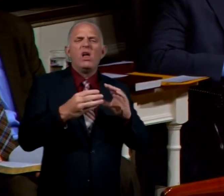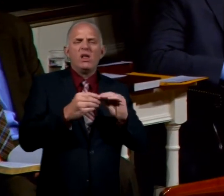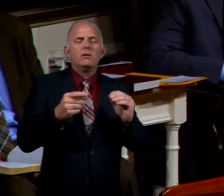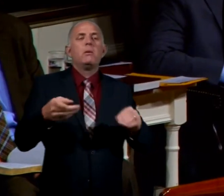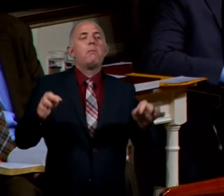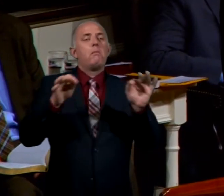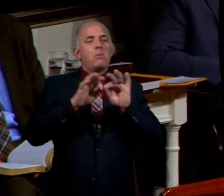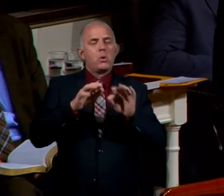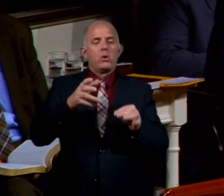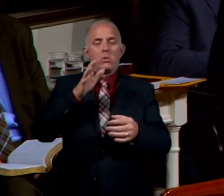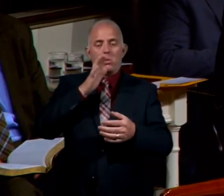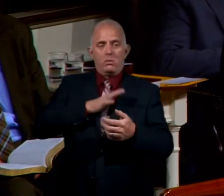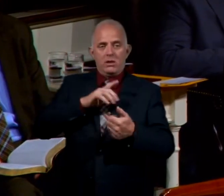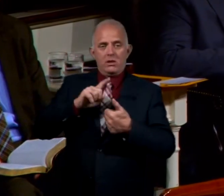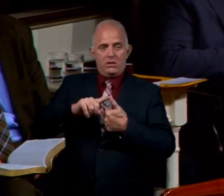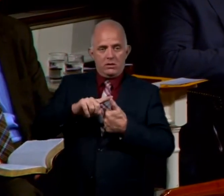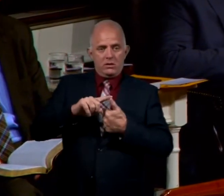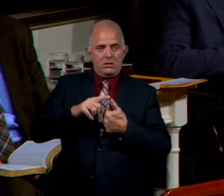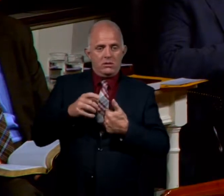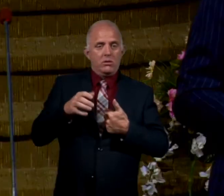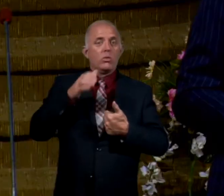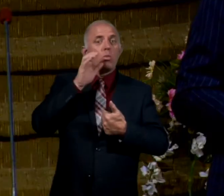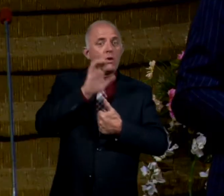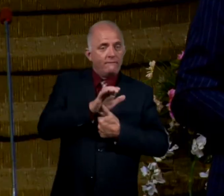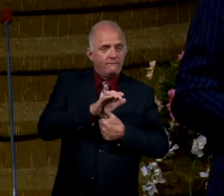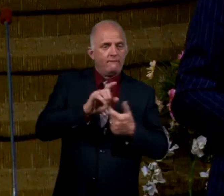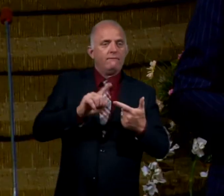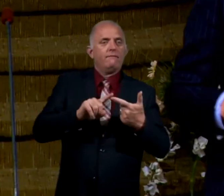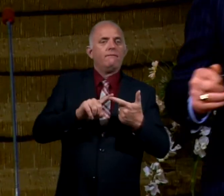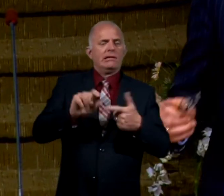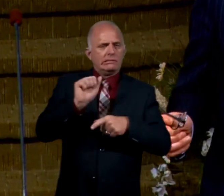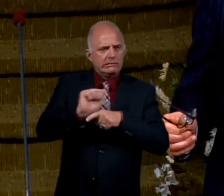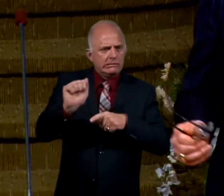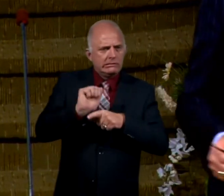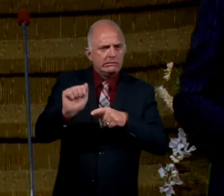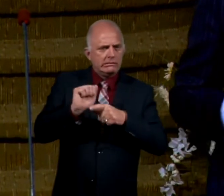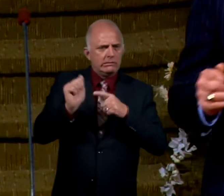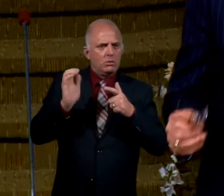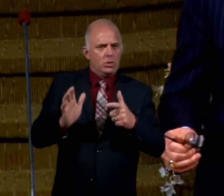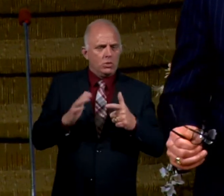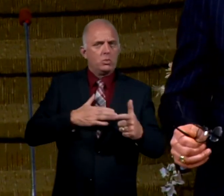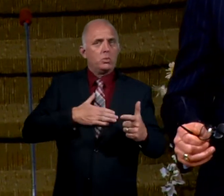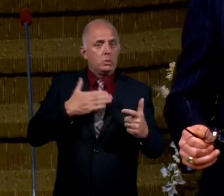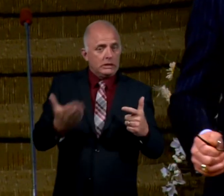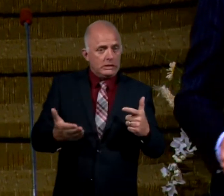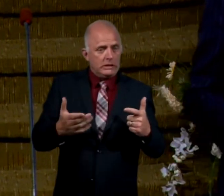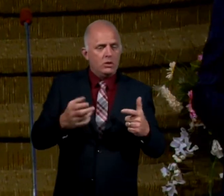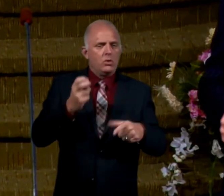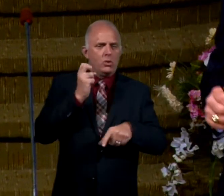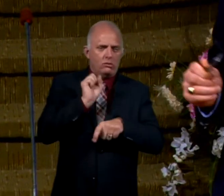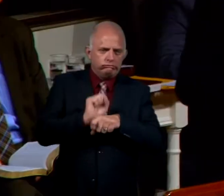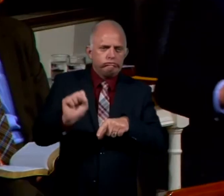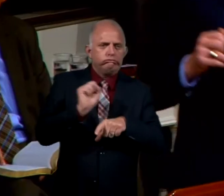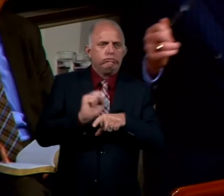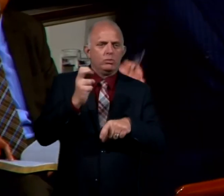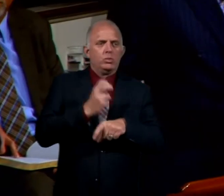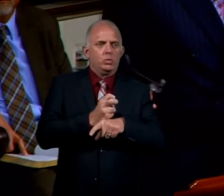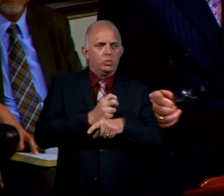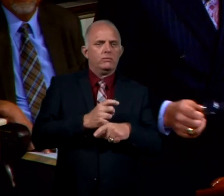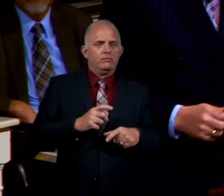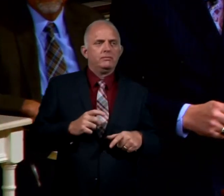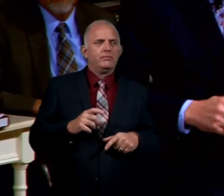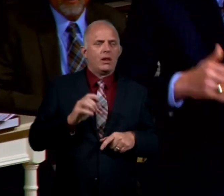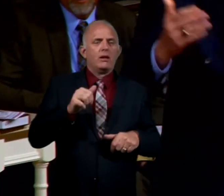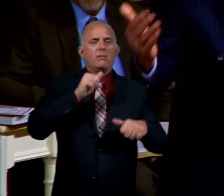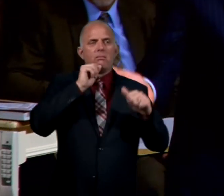as a wife. She's known in her role as a worker. It's a willing work. It's hard work. It's work that blesses others.